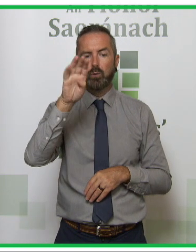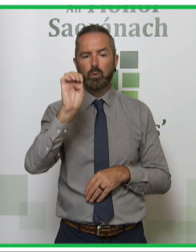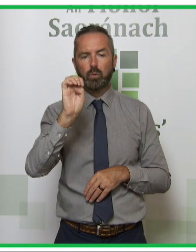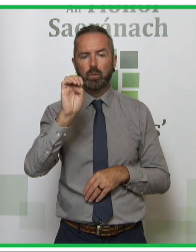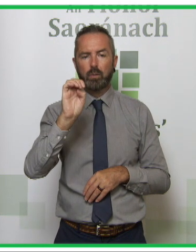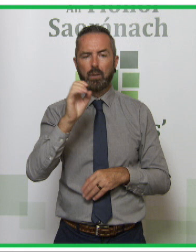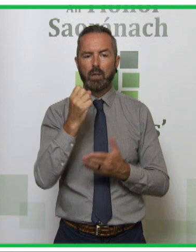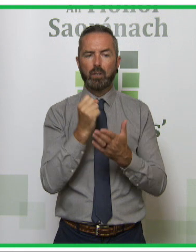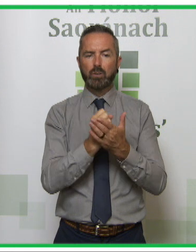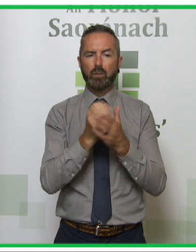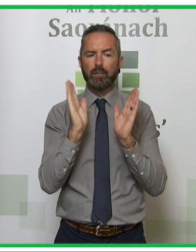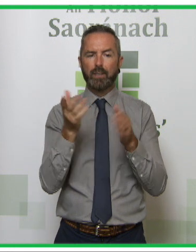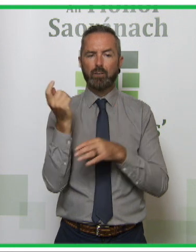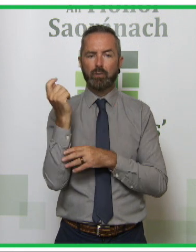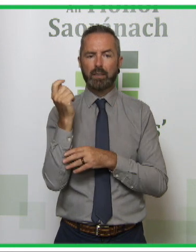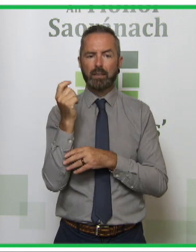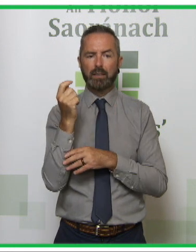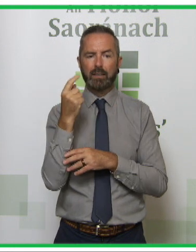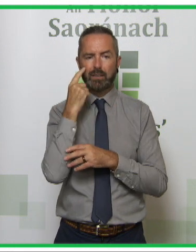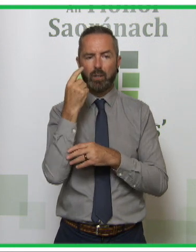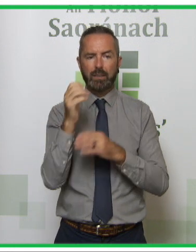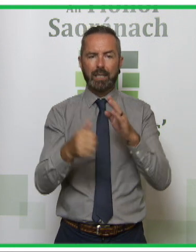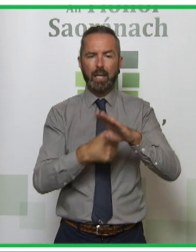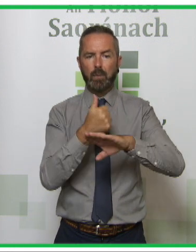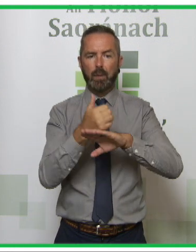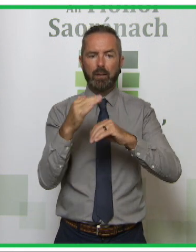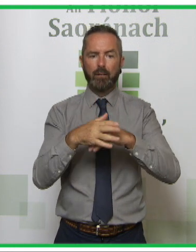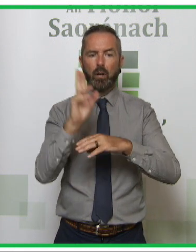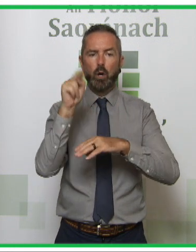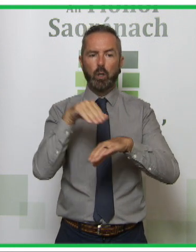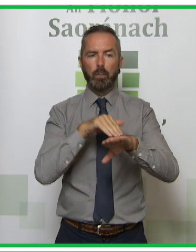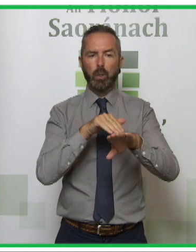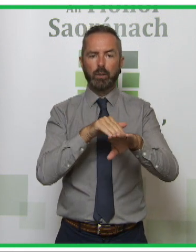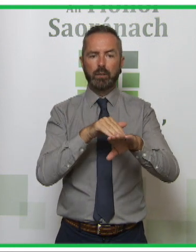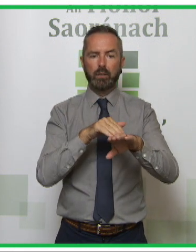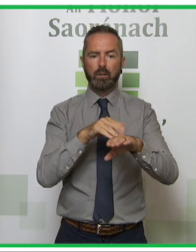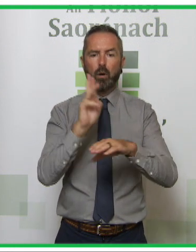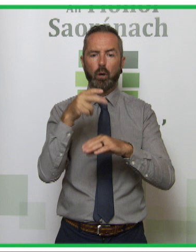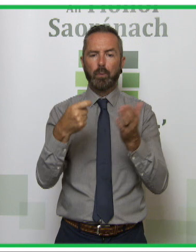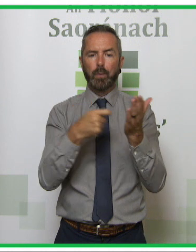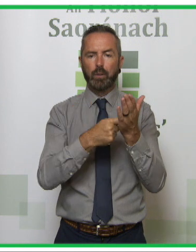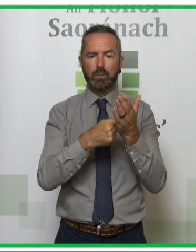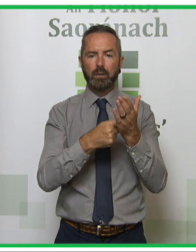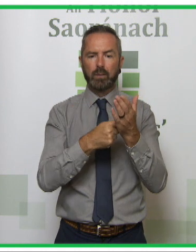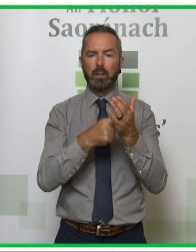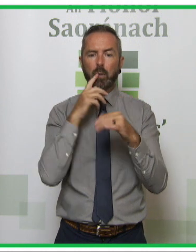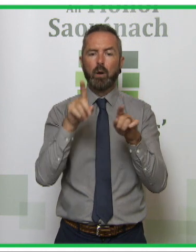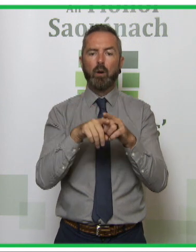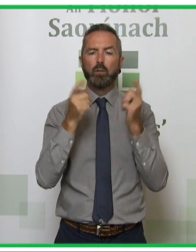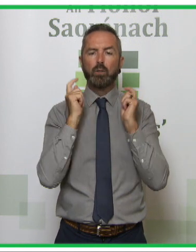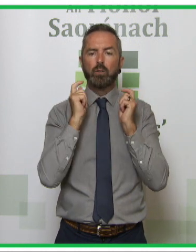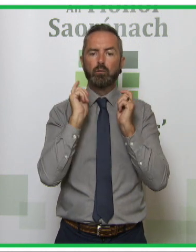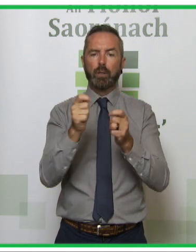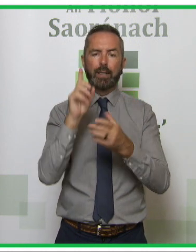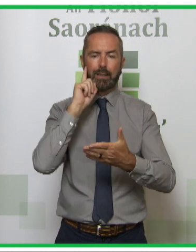looked at the implementation of Unplugged. In some schools, just Unplugged. In other schools, they implemented Unplugged, but also they trained decision